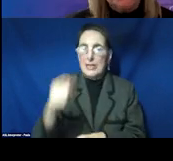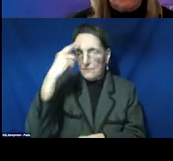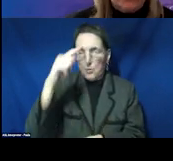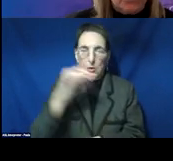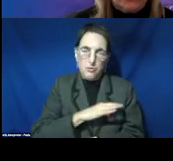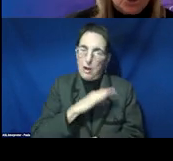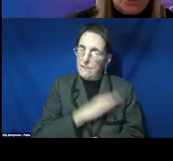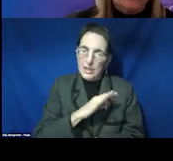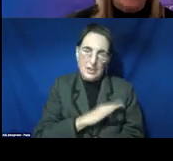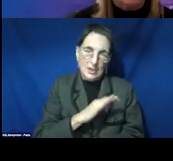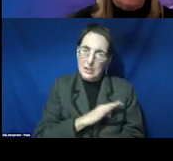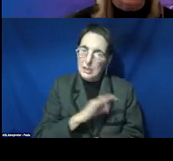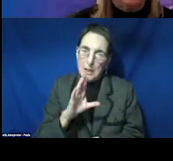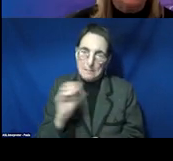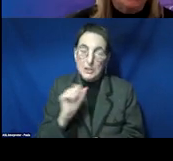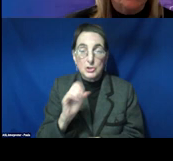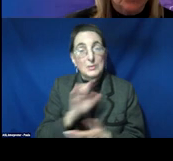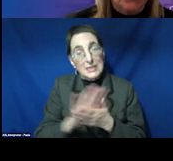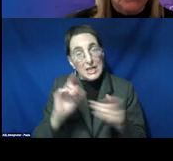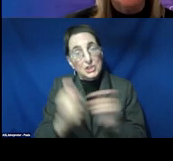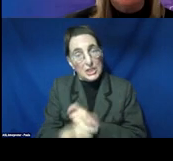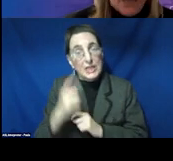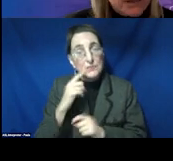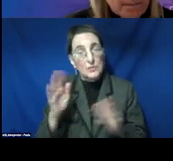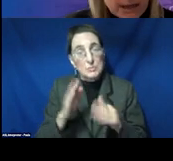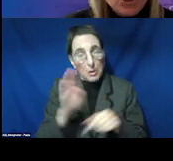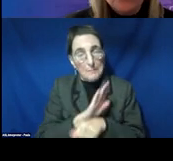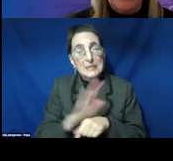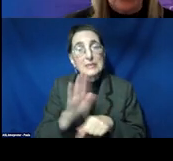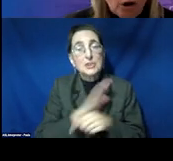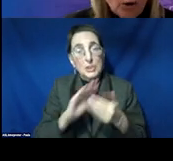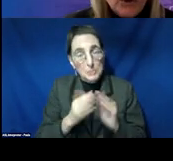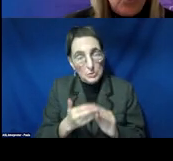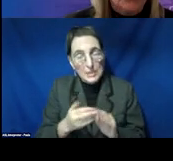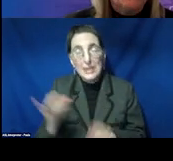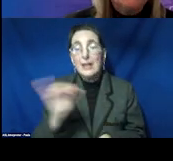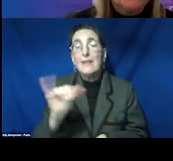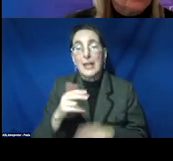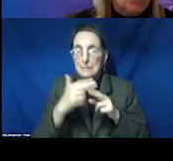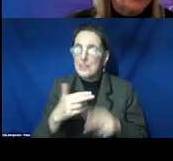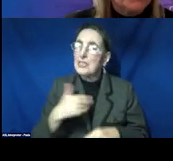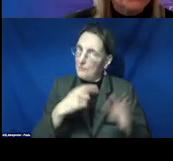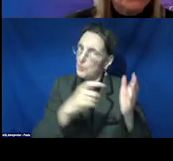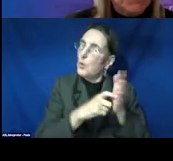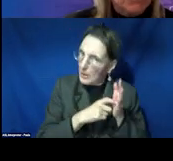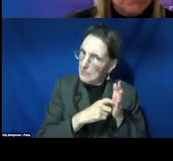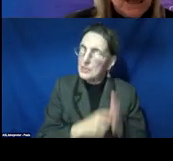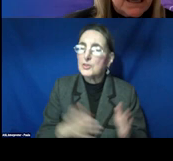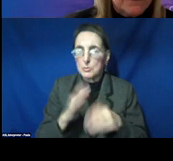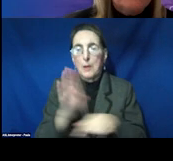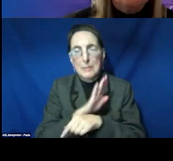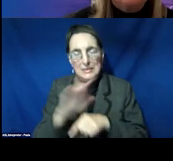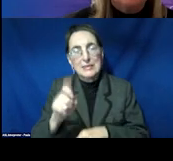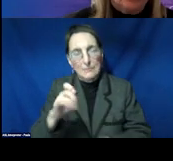this is a nice change for the small business community. As I mentioned, there are requirements the small businesses need to